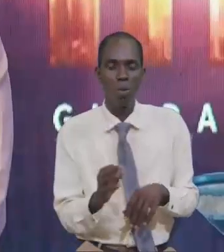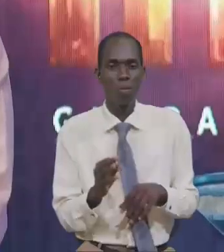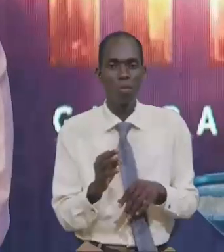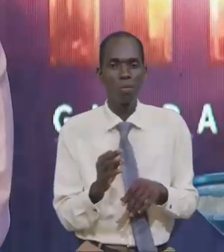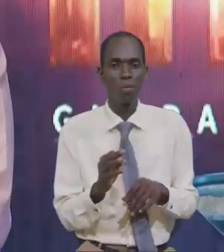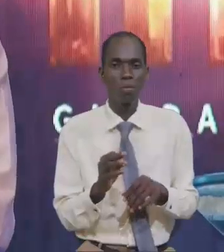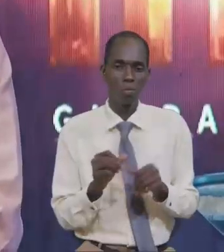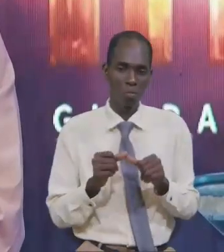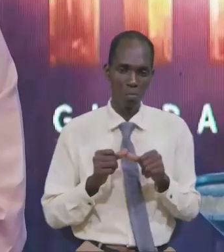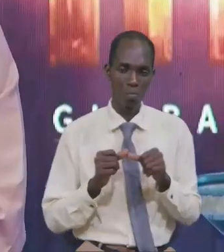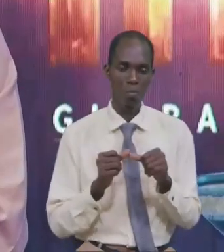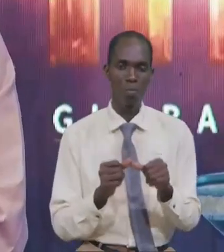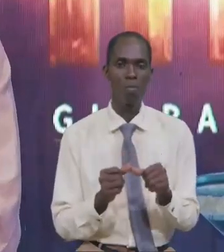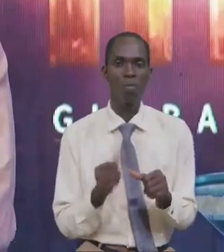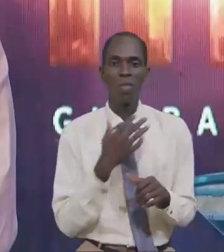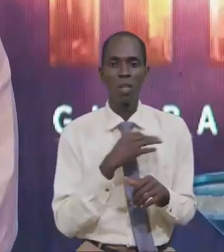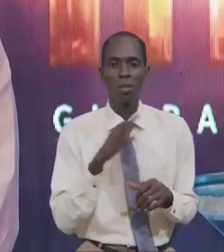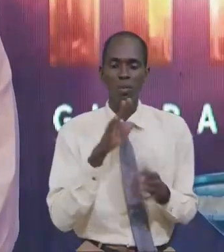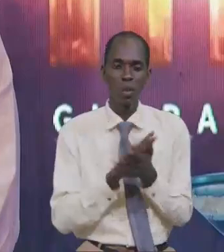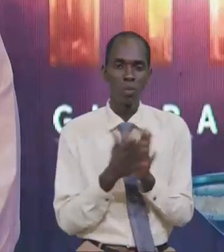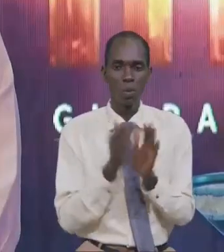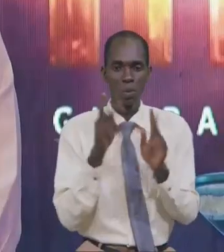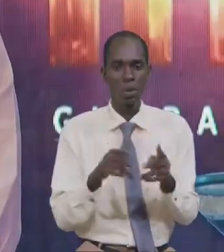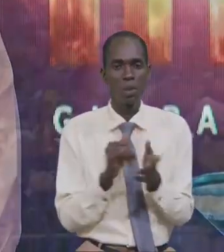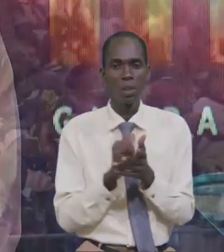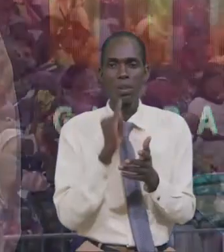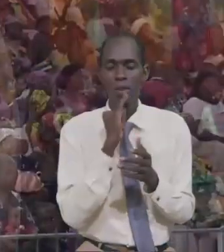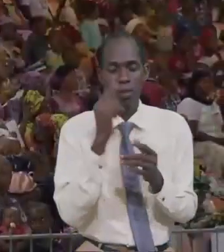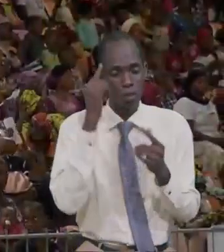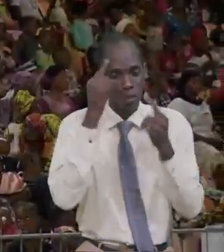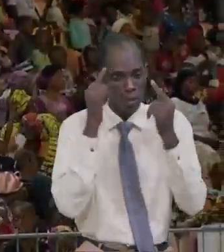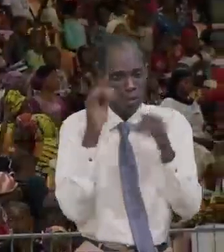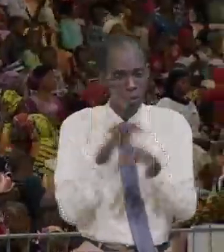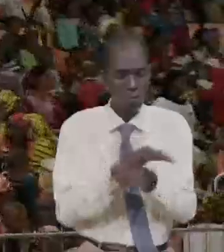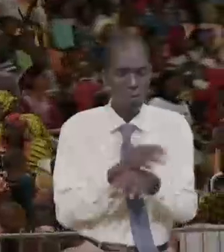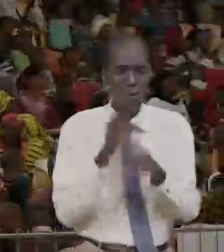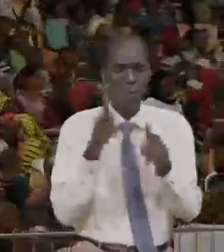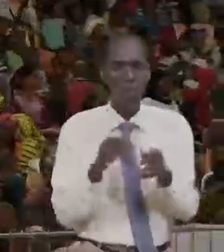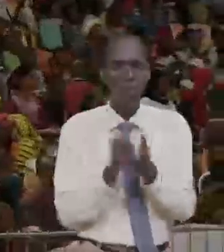person that says, this will be done. It will be done.